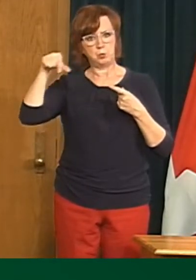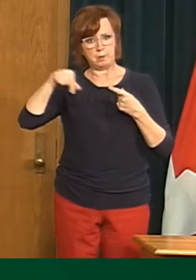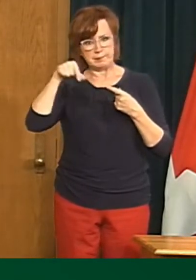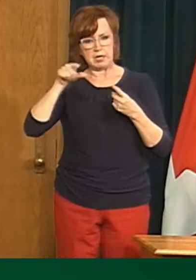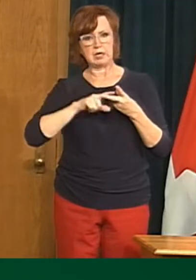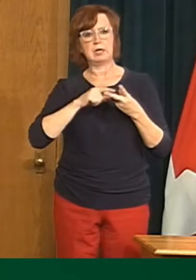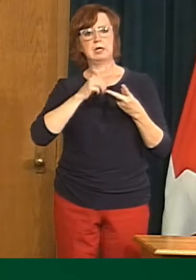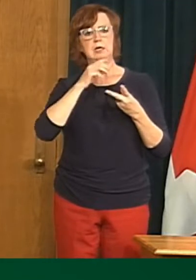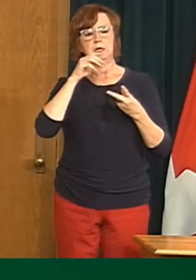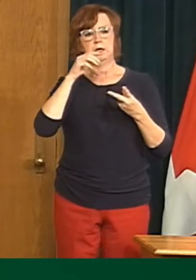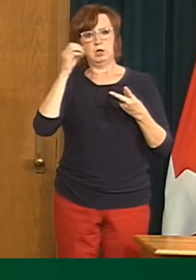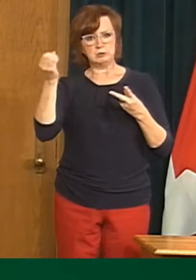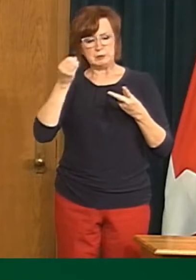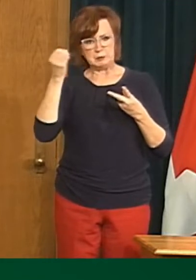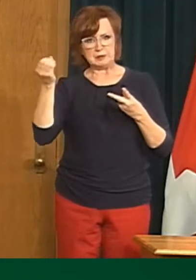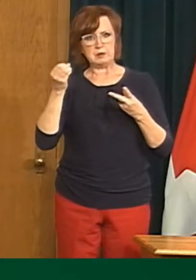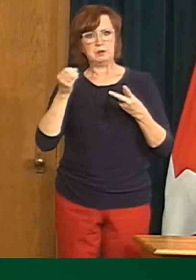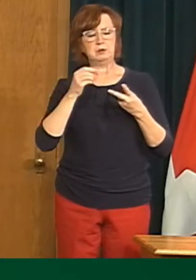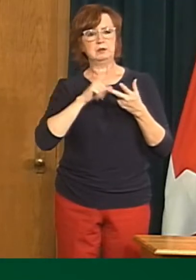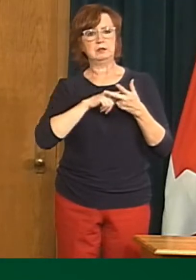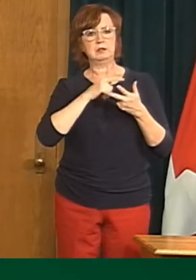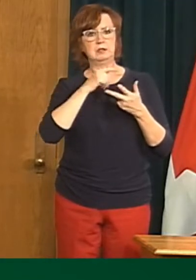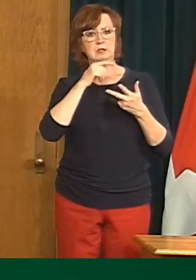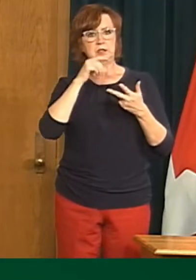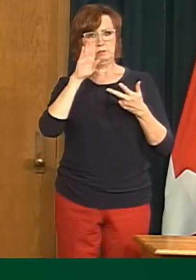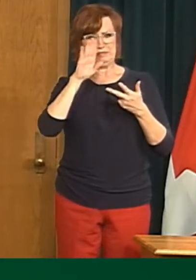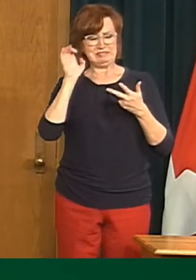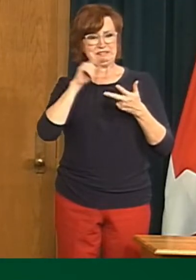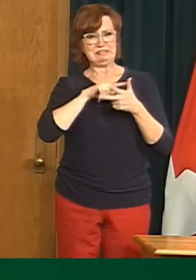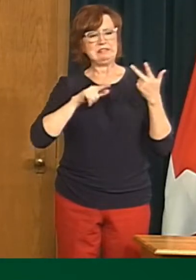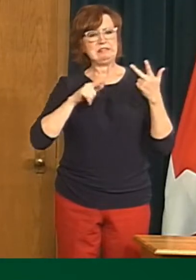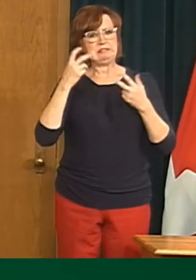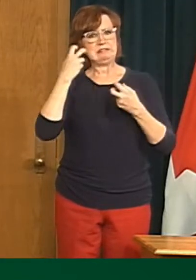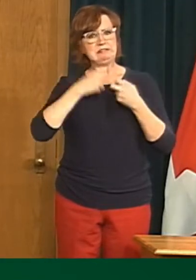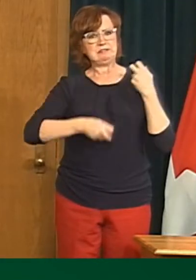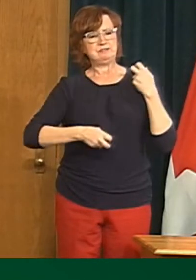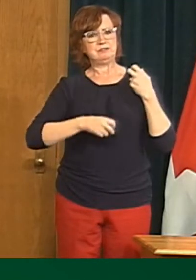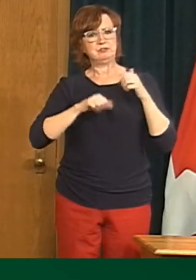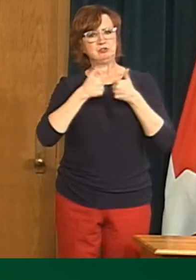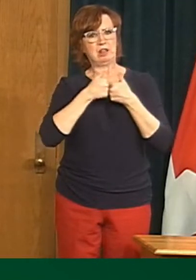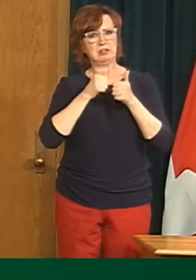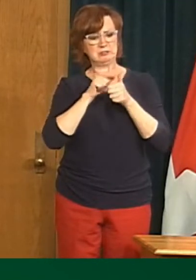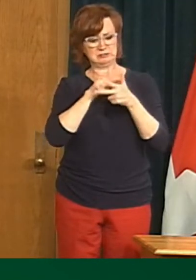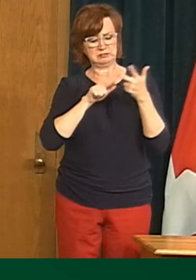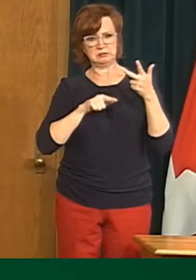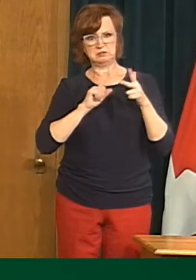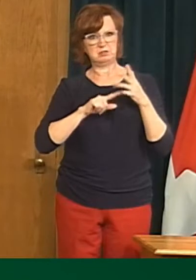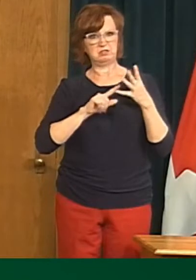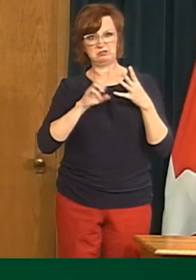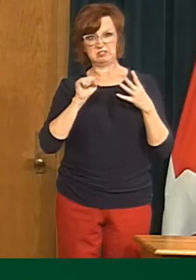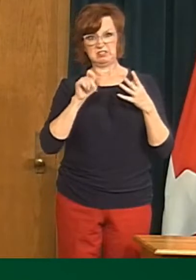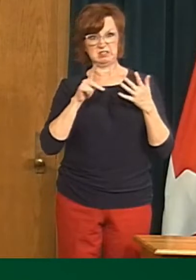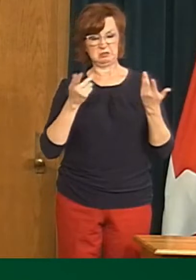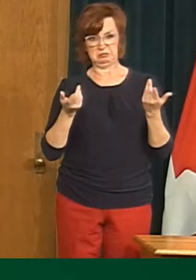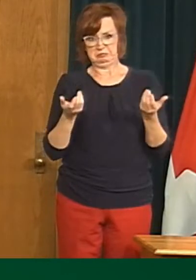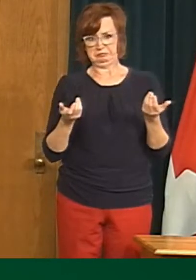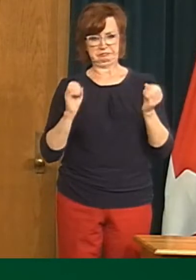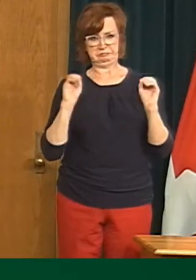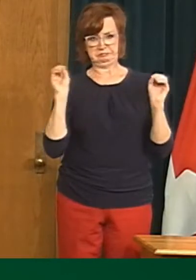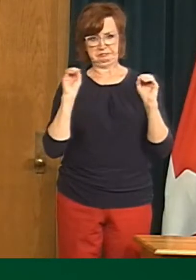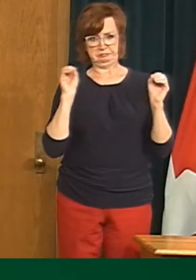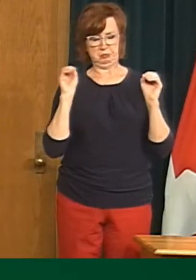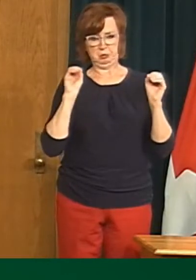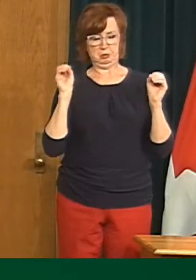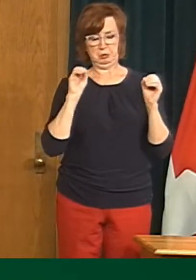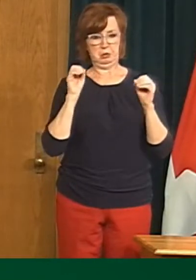when the CEOs would travel and visit nursing homes to identify similar problems and concerns.